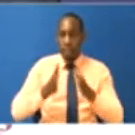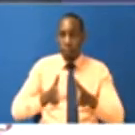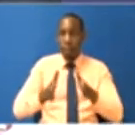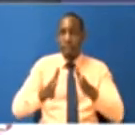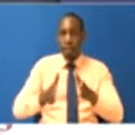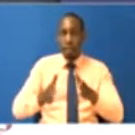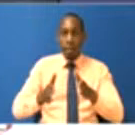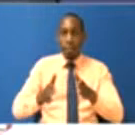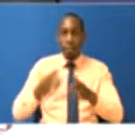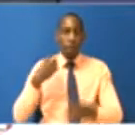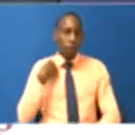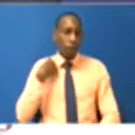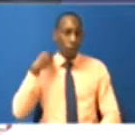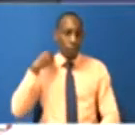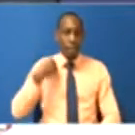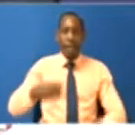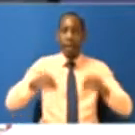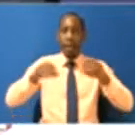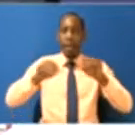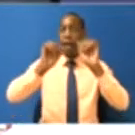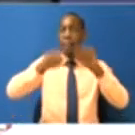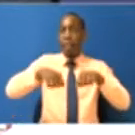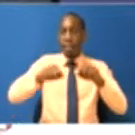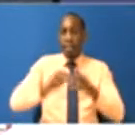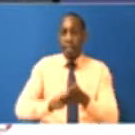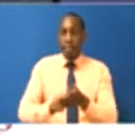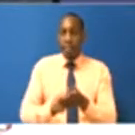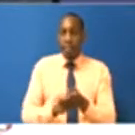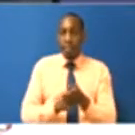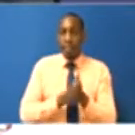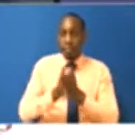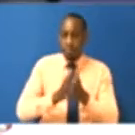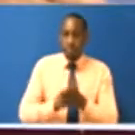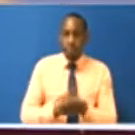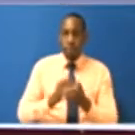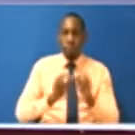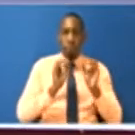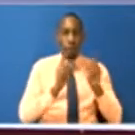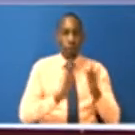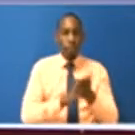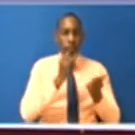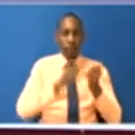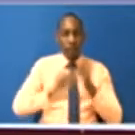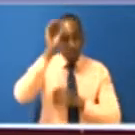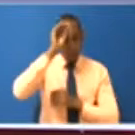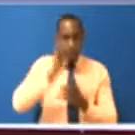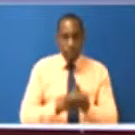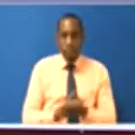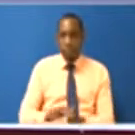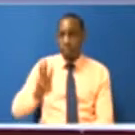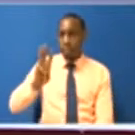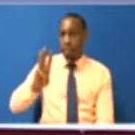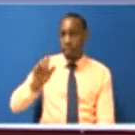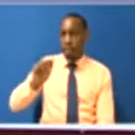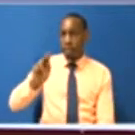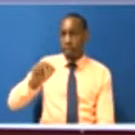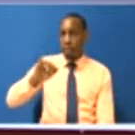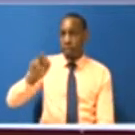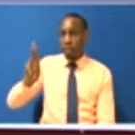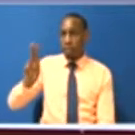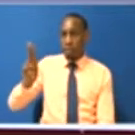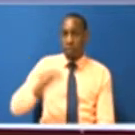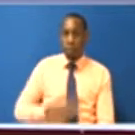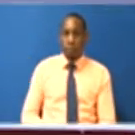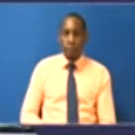willingly competently enthusiastically okay i think that is your final comment that's a good place to leave it one zero i think for me